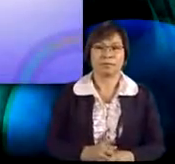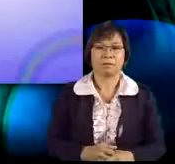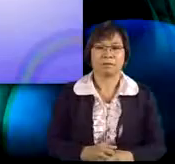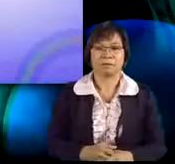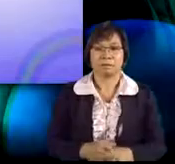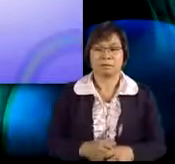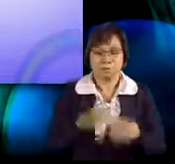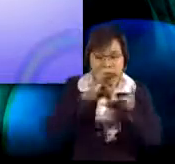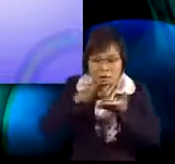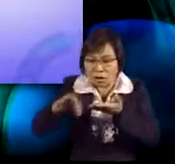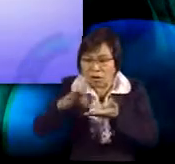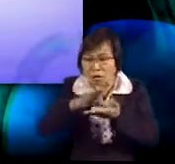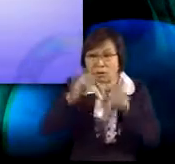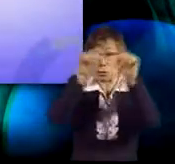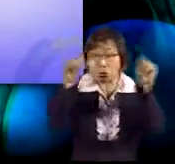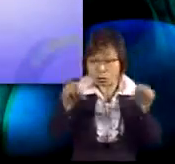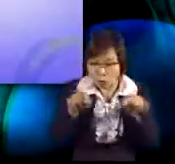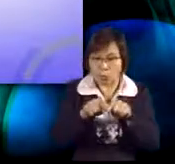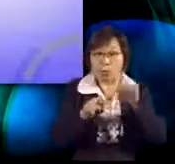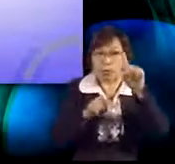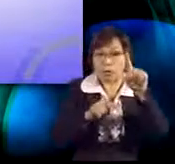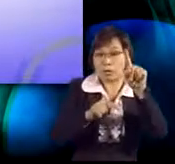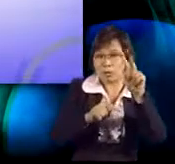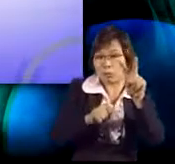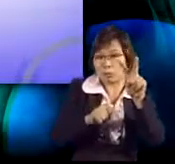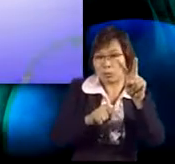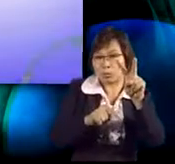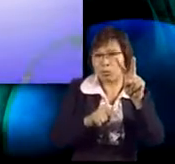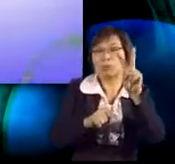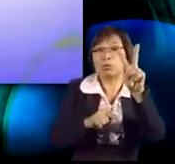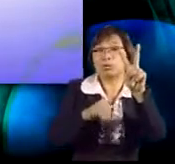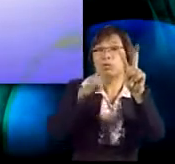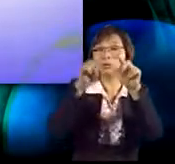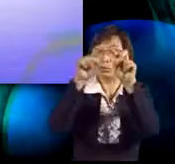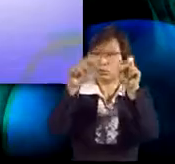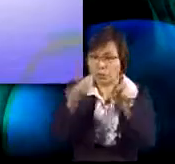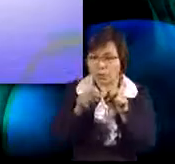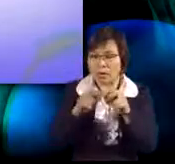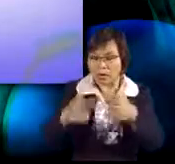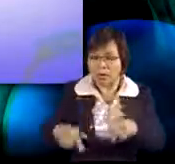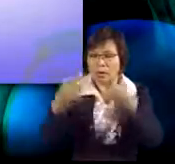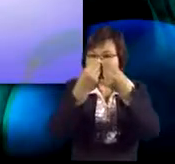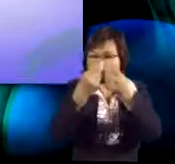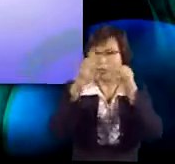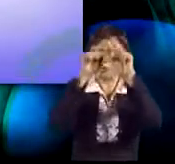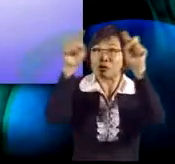Let us count the square. 1, 2, 2 squares. Let's count the